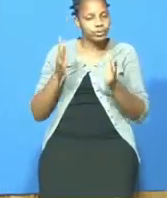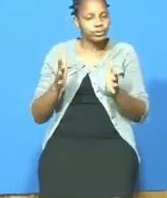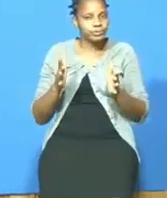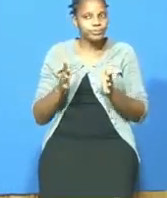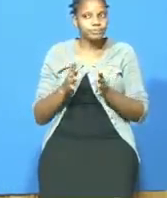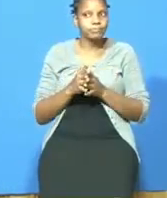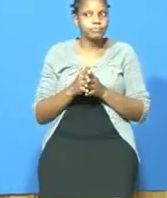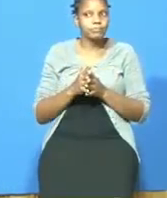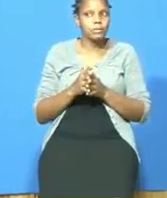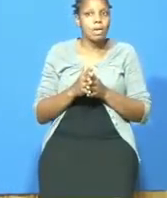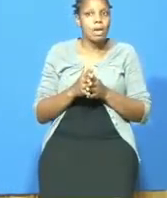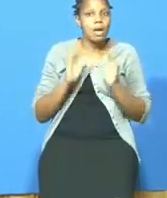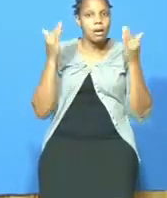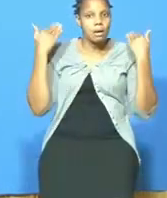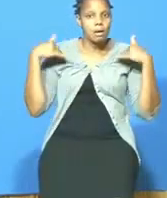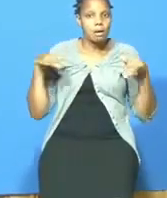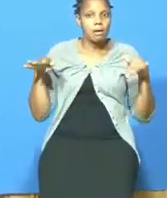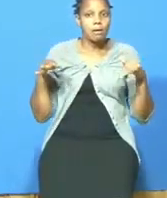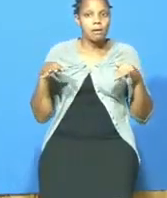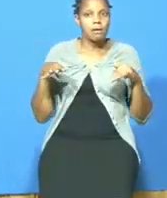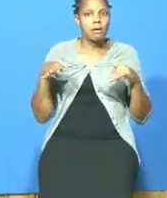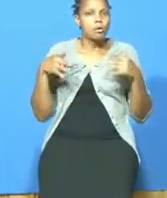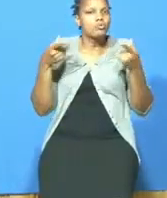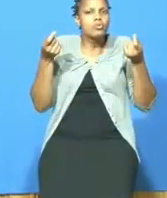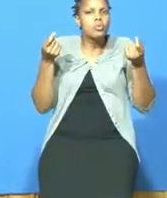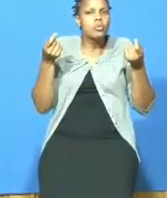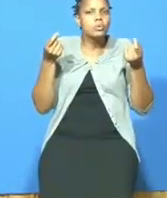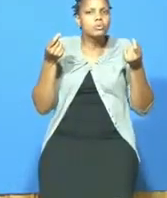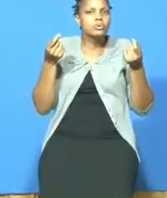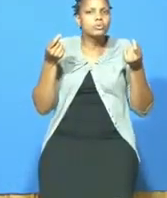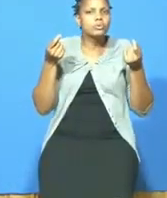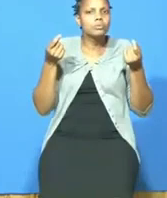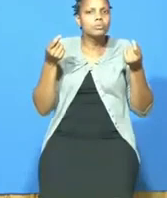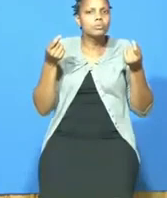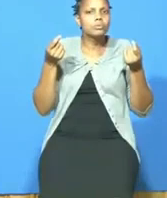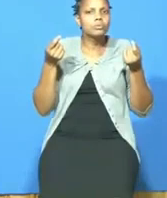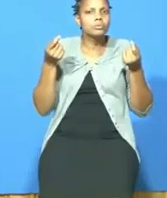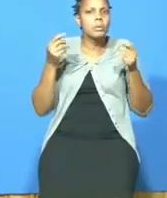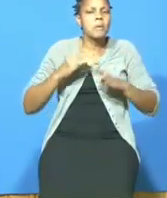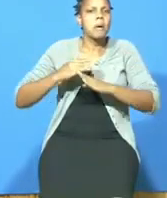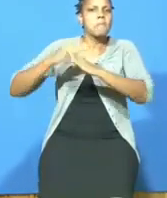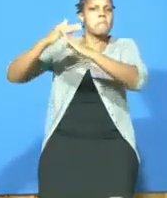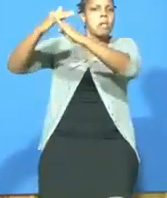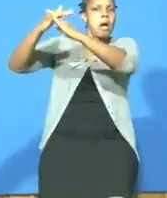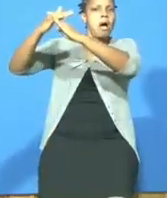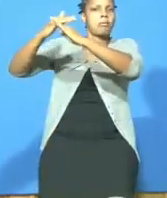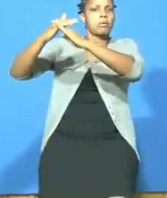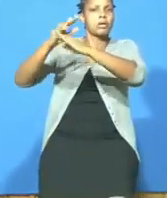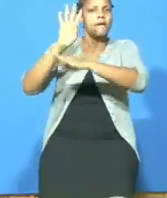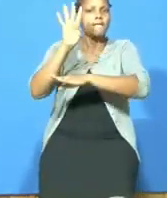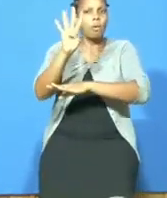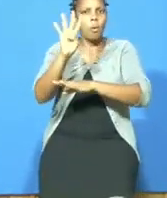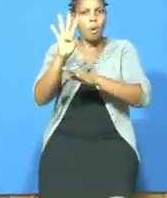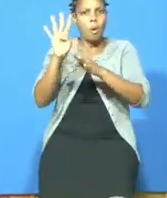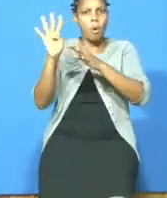messengers, angels, holding back the four winds.